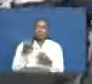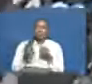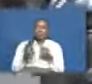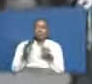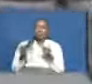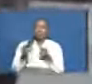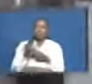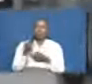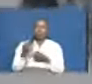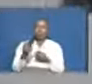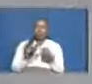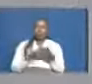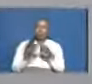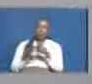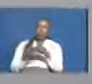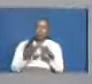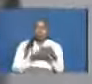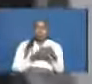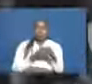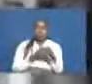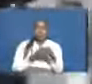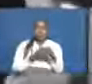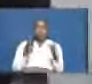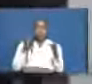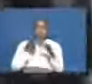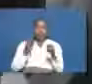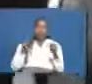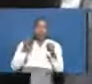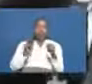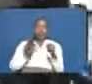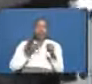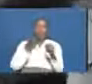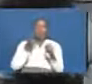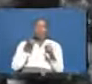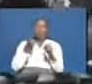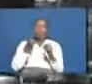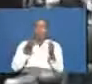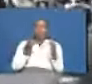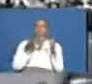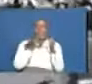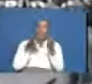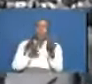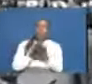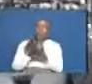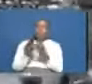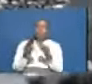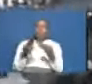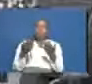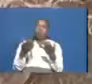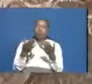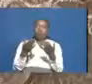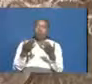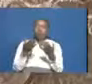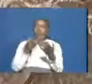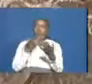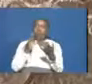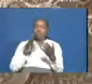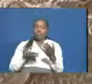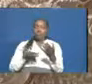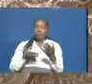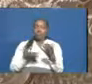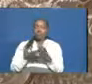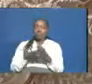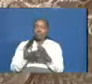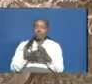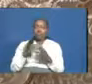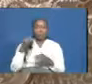of 1999, President Moi allowed for equal rights to be granted to men and women. It was a very